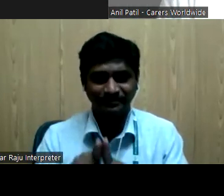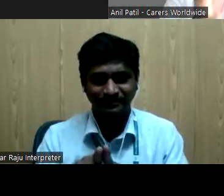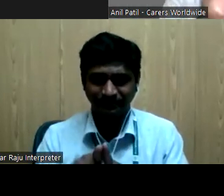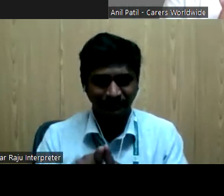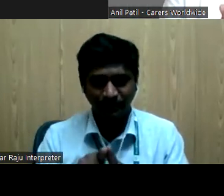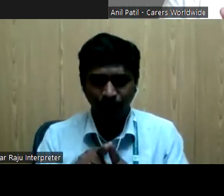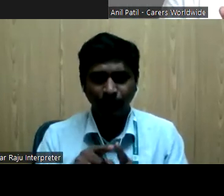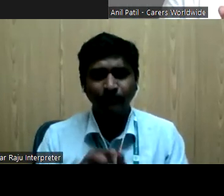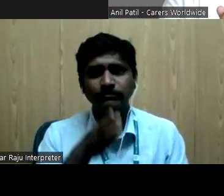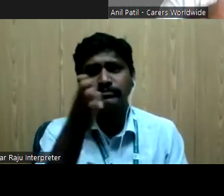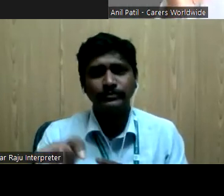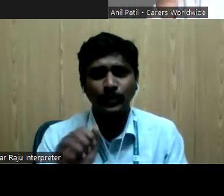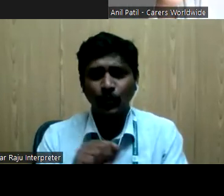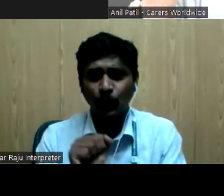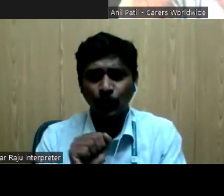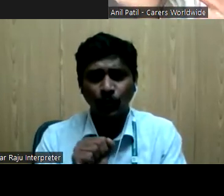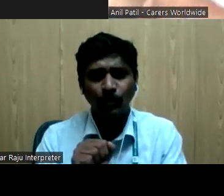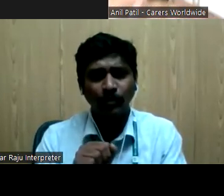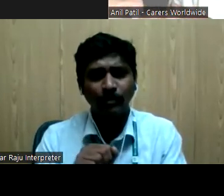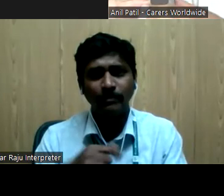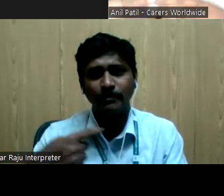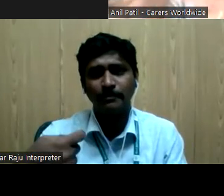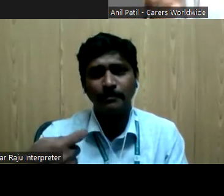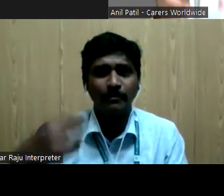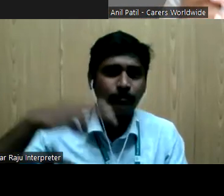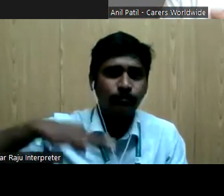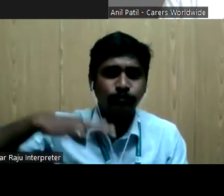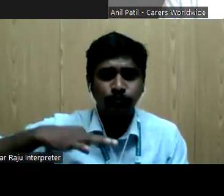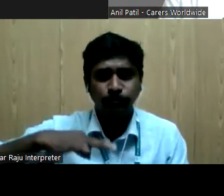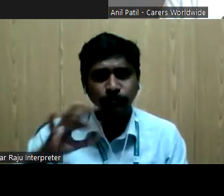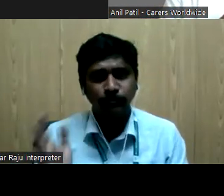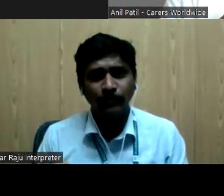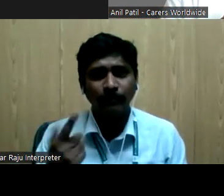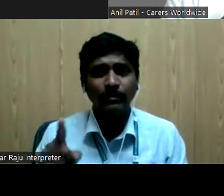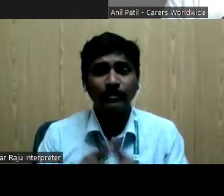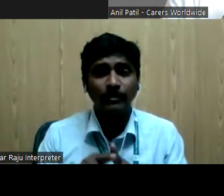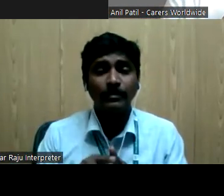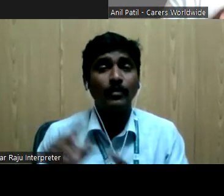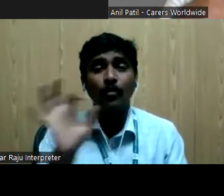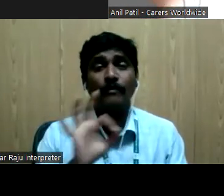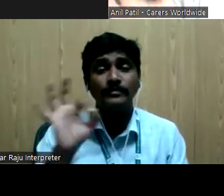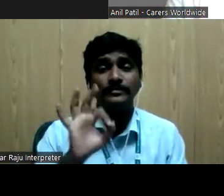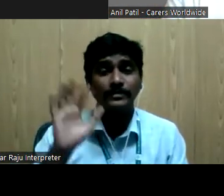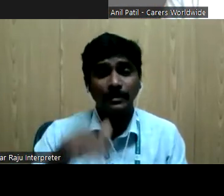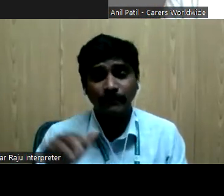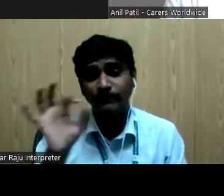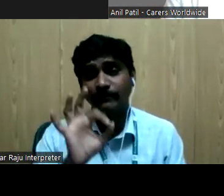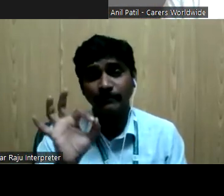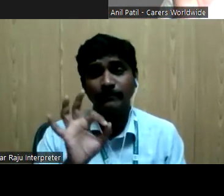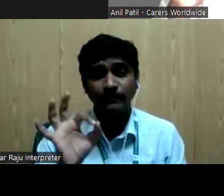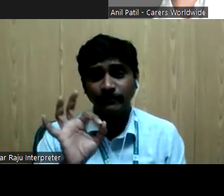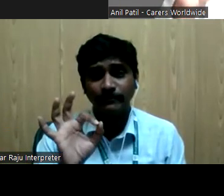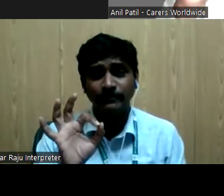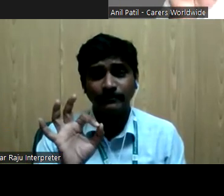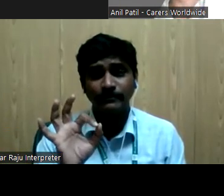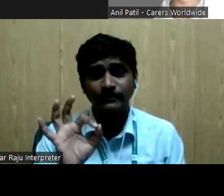unable to go out and earn an income. So we have advocated at a local nodal officer and state officers related to NREGA, why